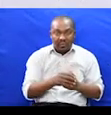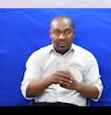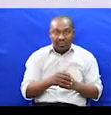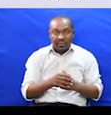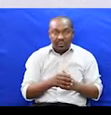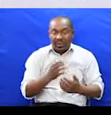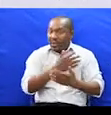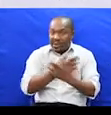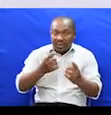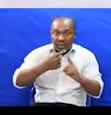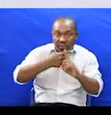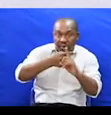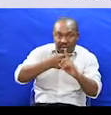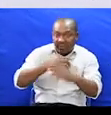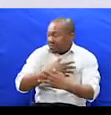And